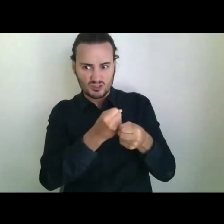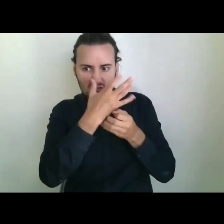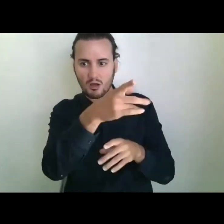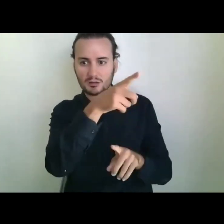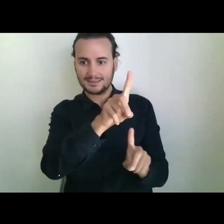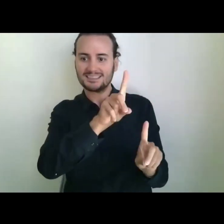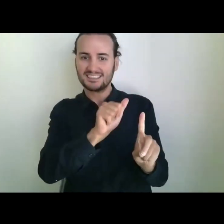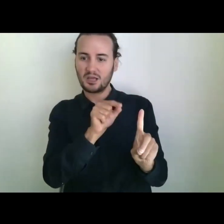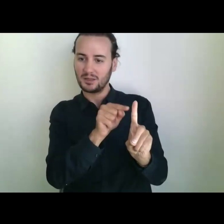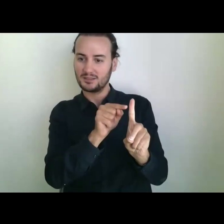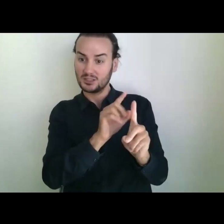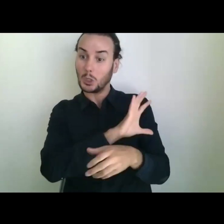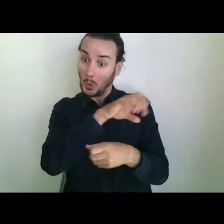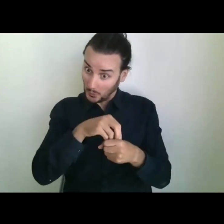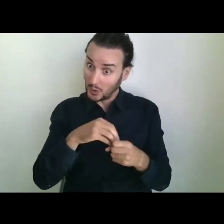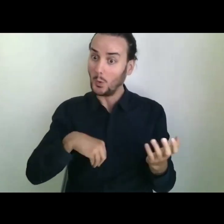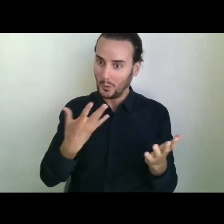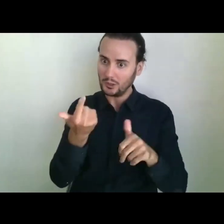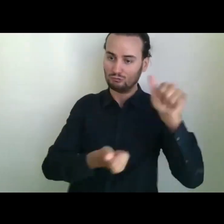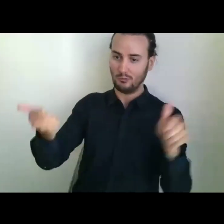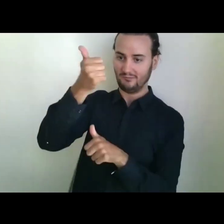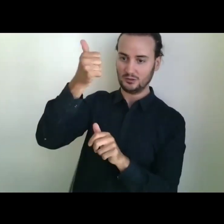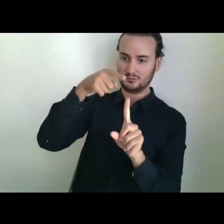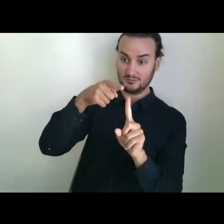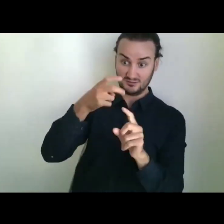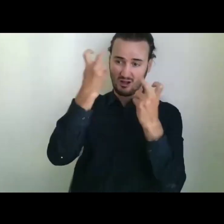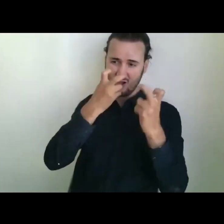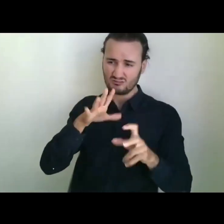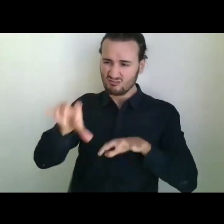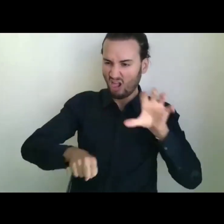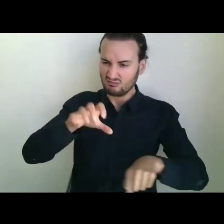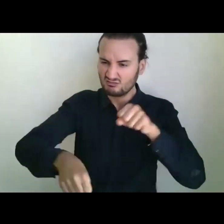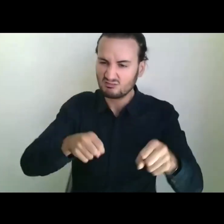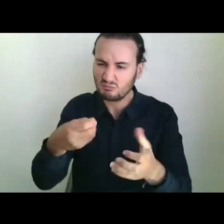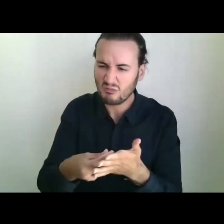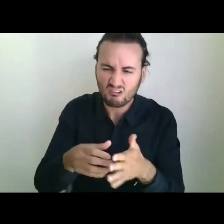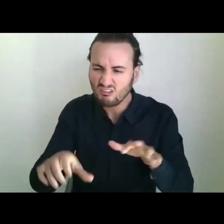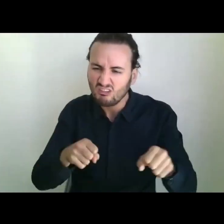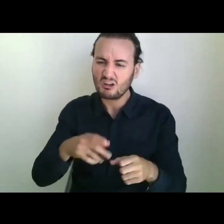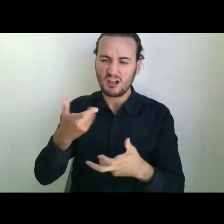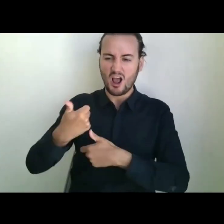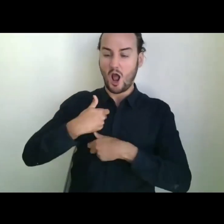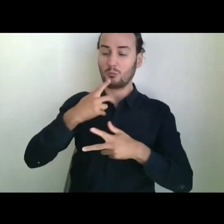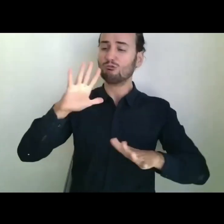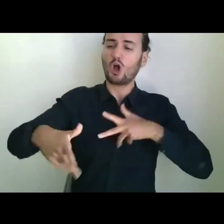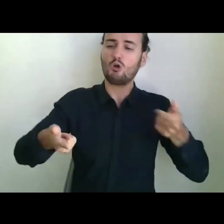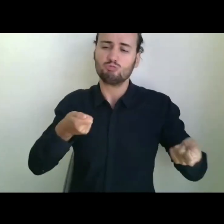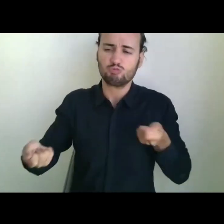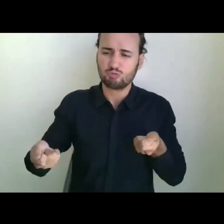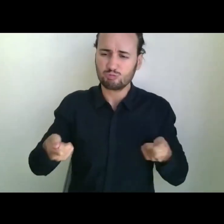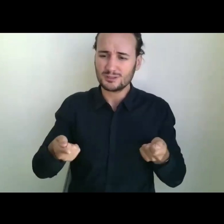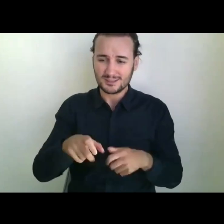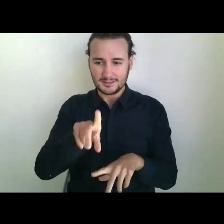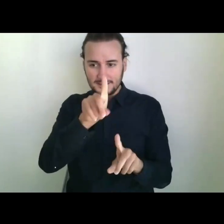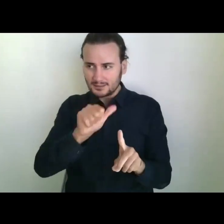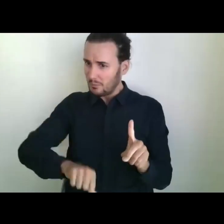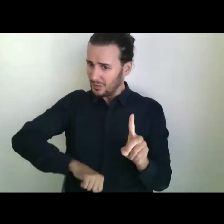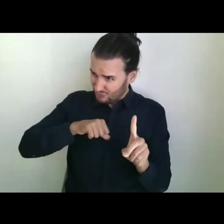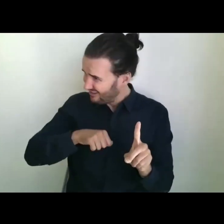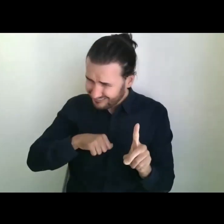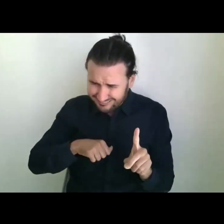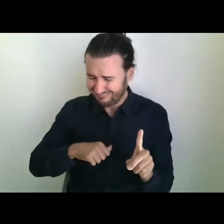includes white supremacy, capitalism, and militarized imperialism. Disability pride is not going to disrupt